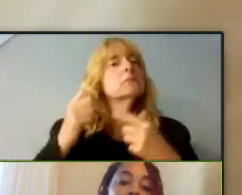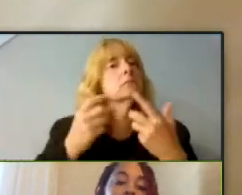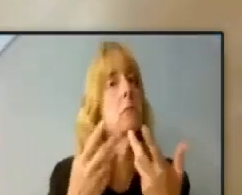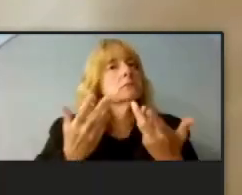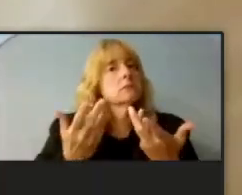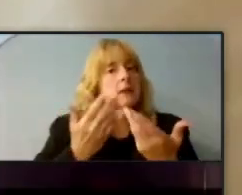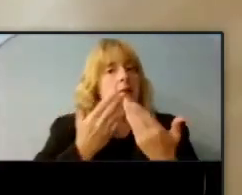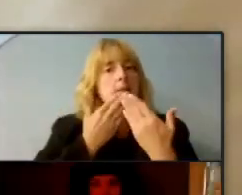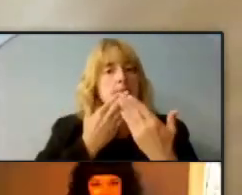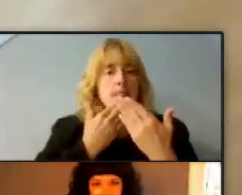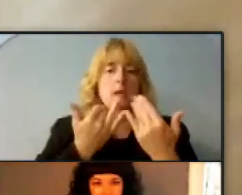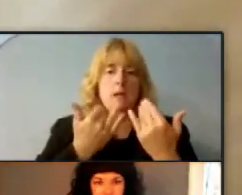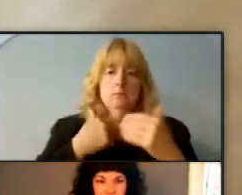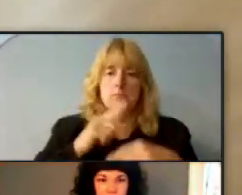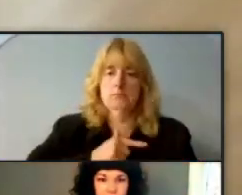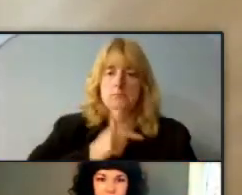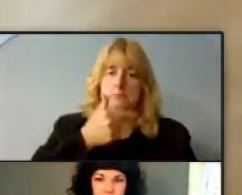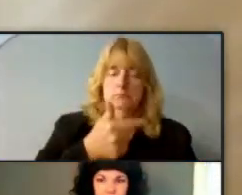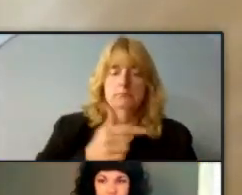Ephraim.